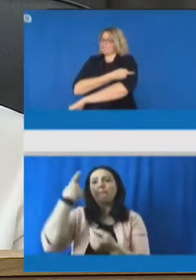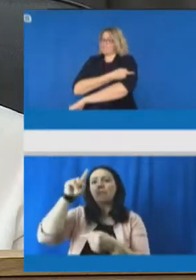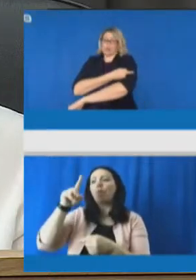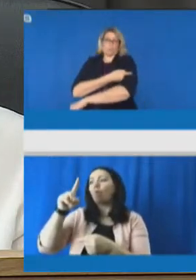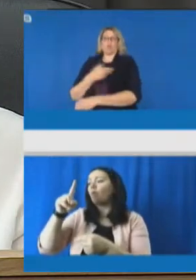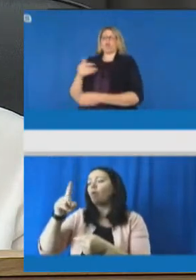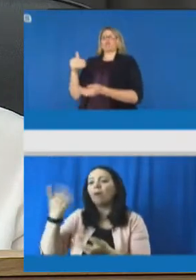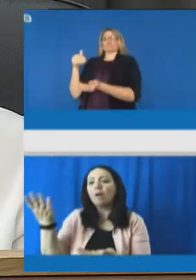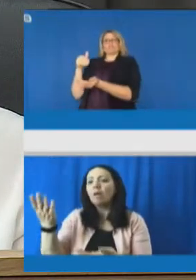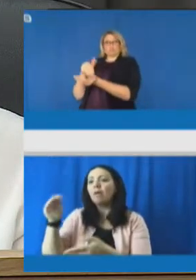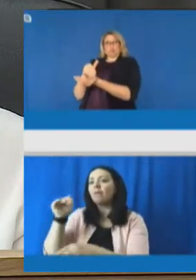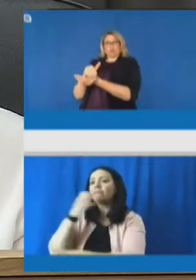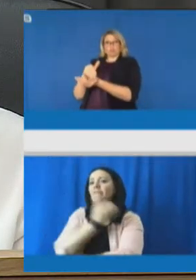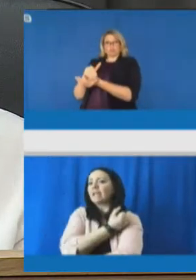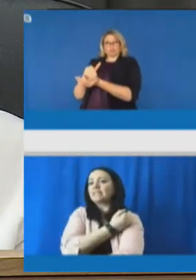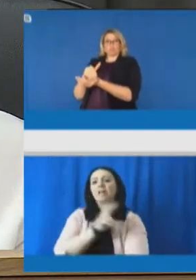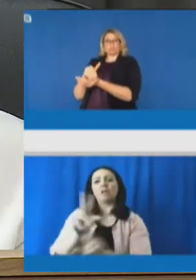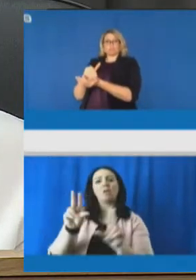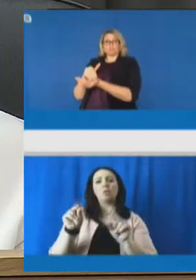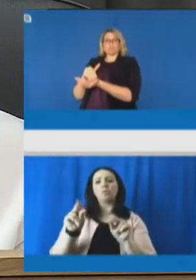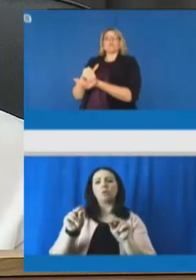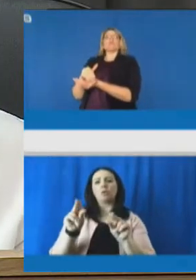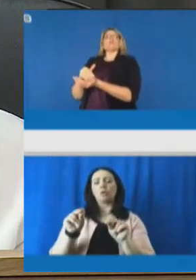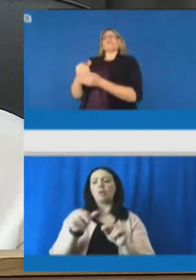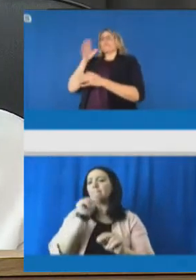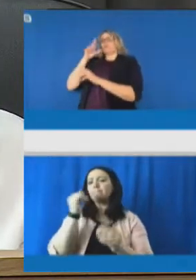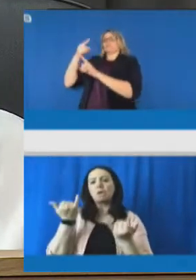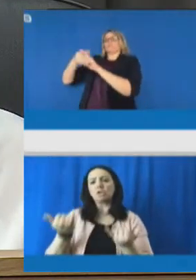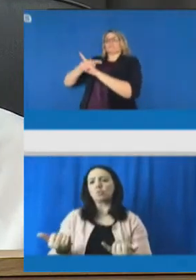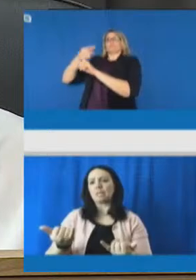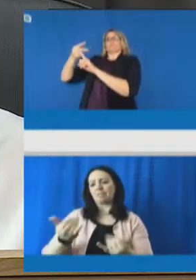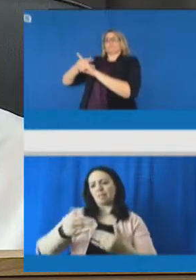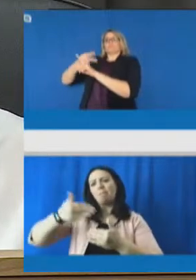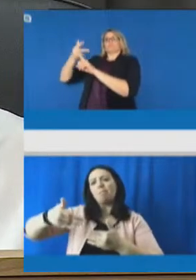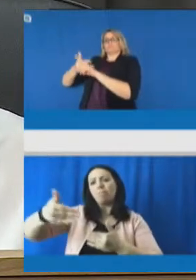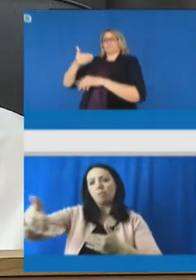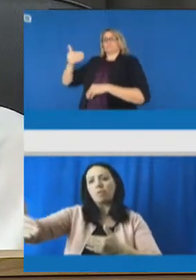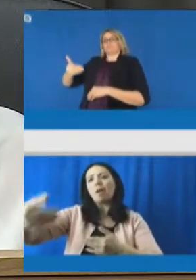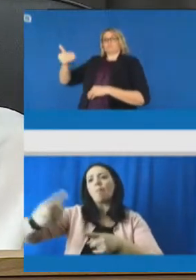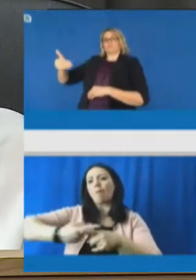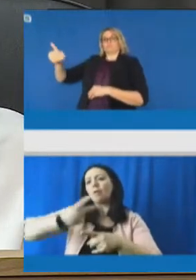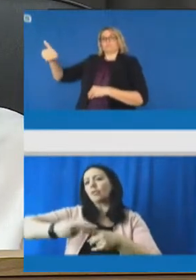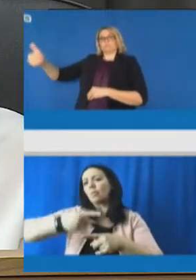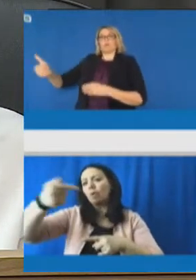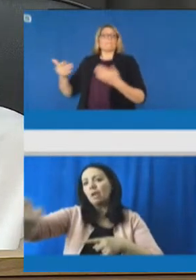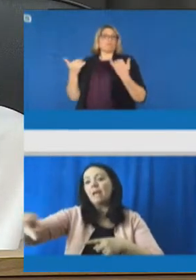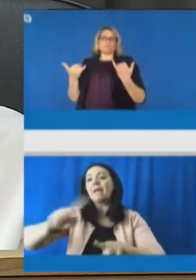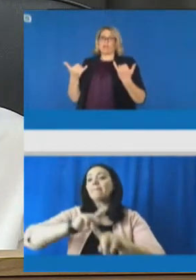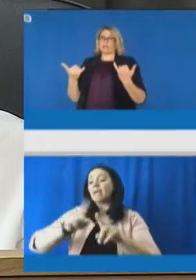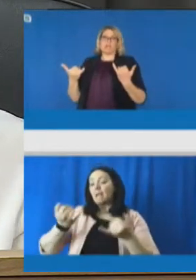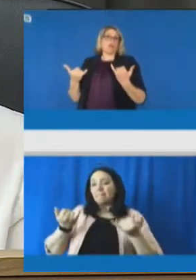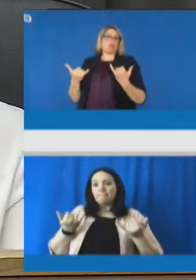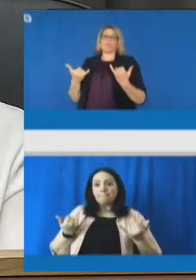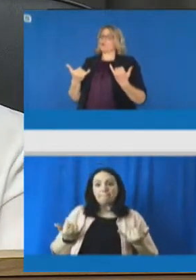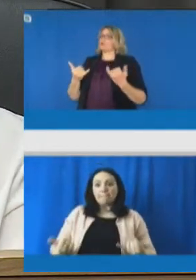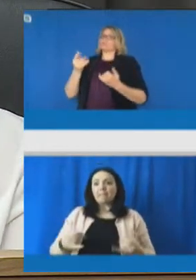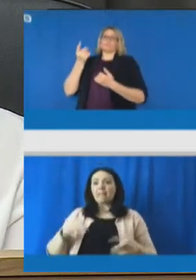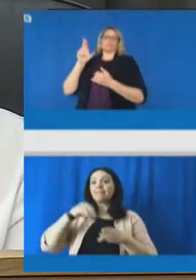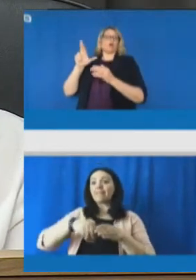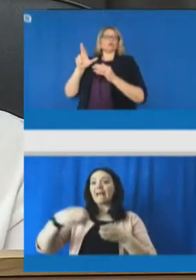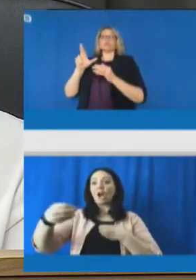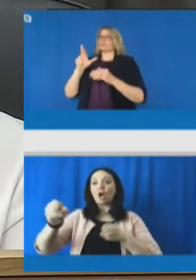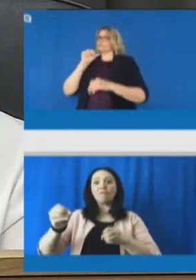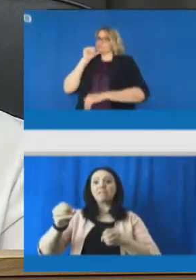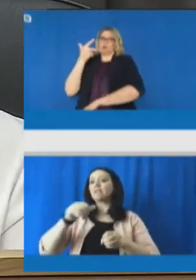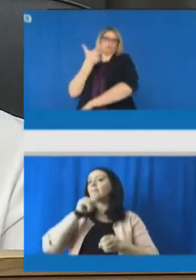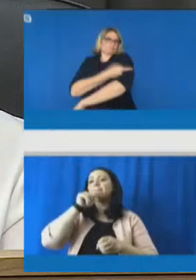and above, followed by those who are 75 and above. And if you're not yet 85 or older, or